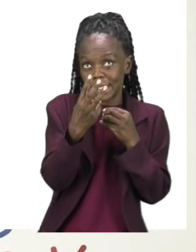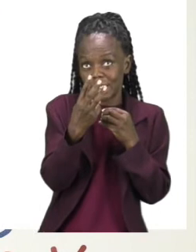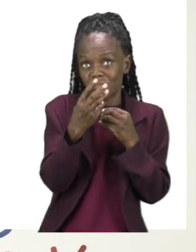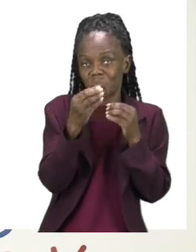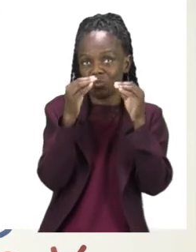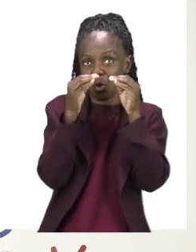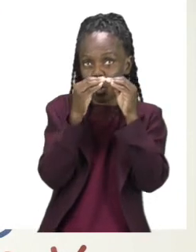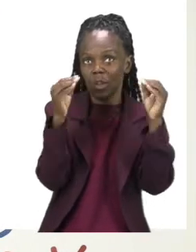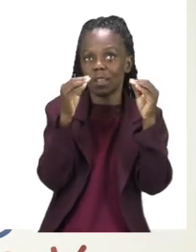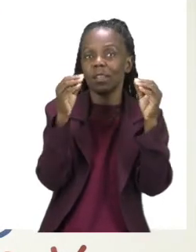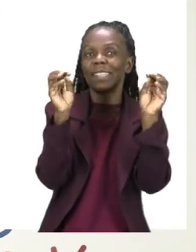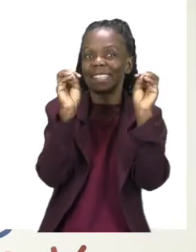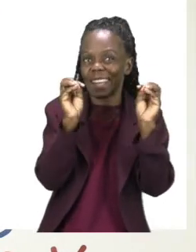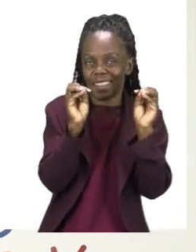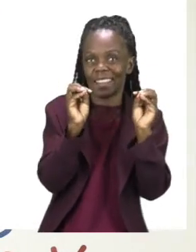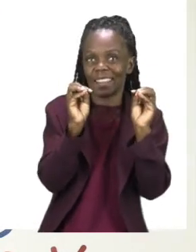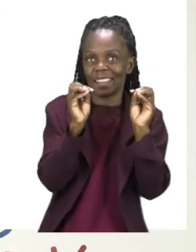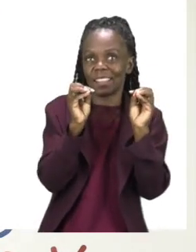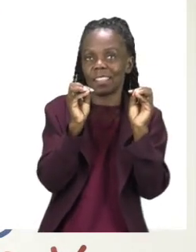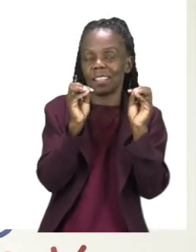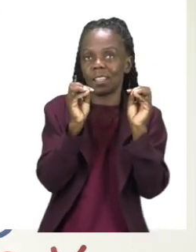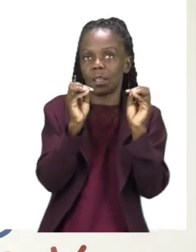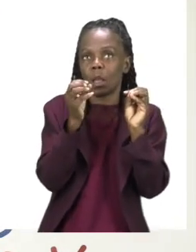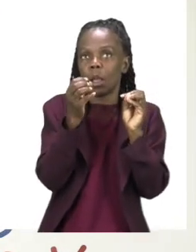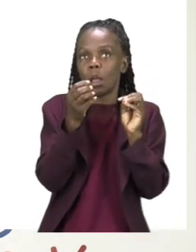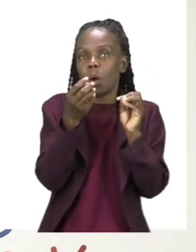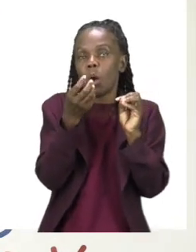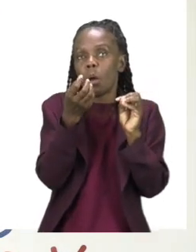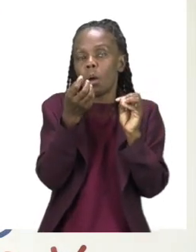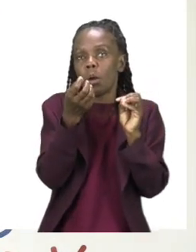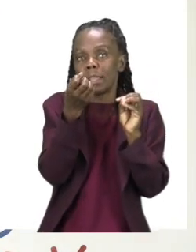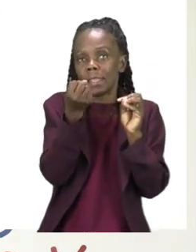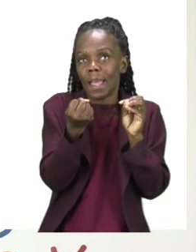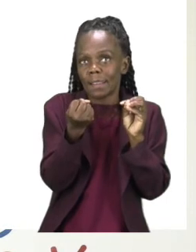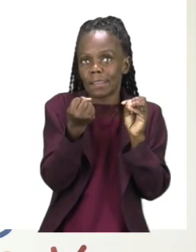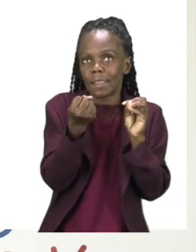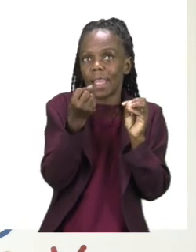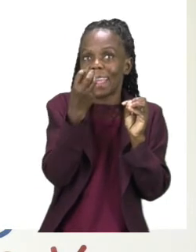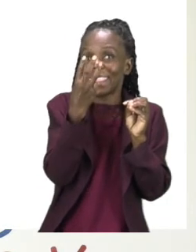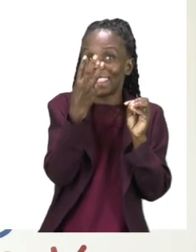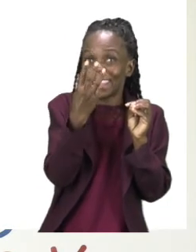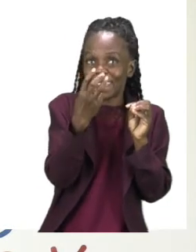I want you to remember that all our even numbers are 2,